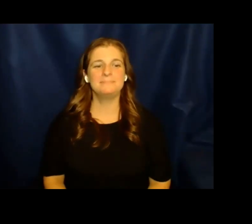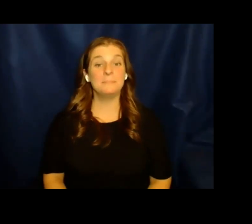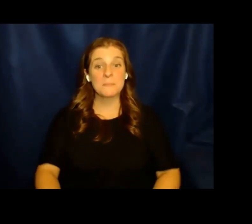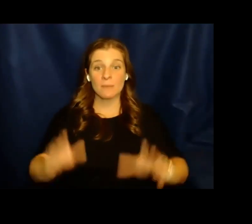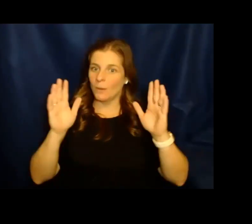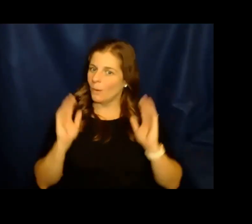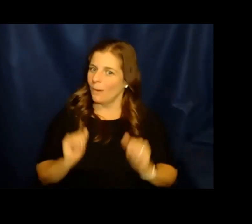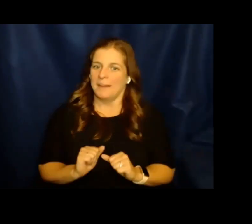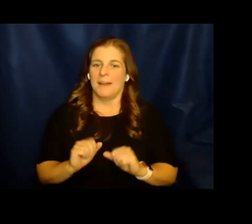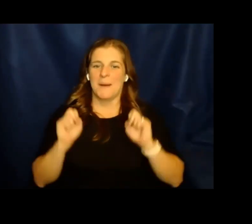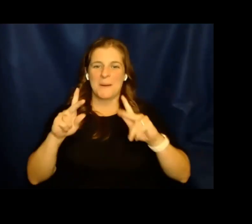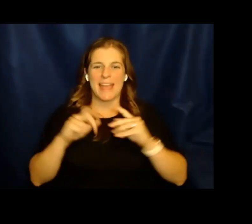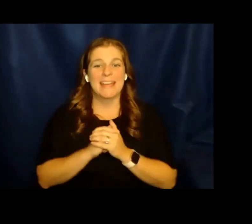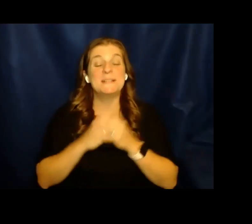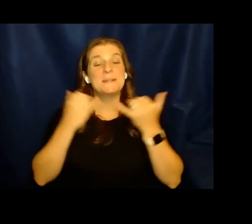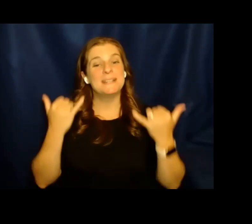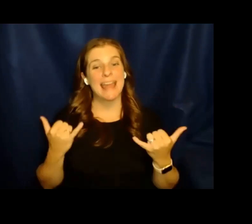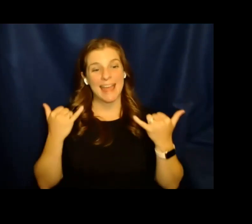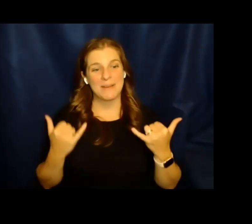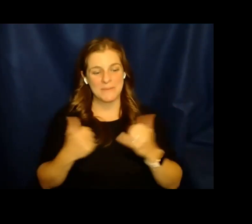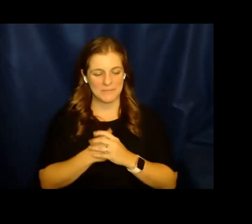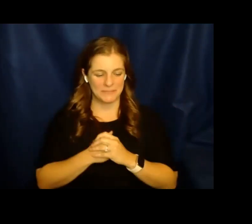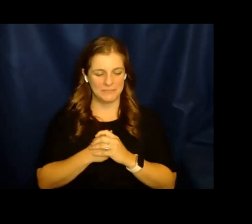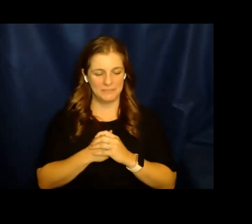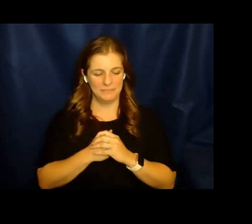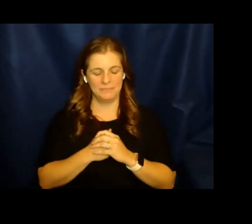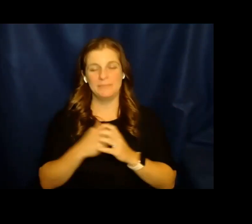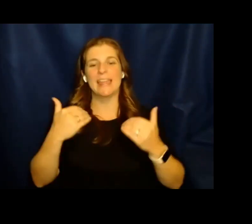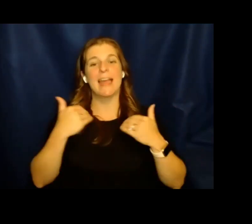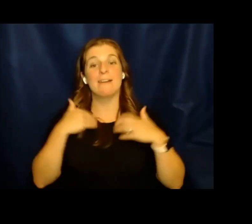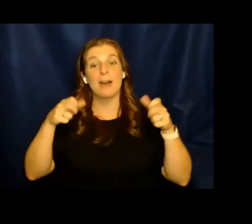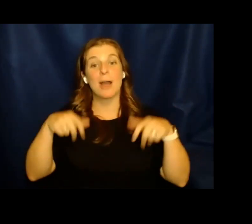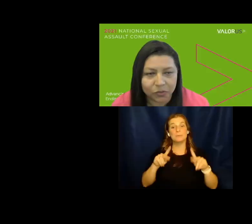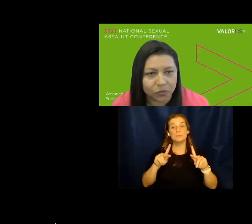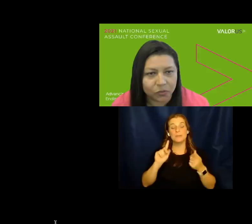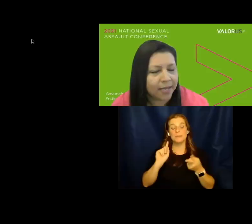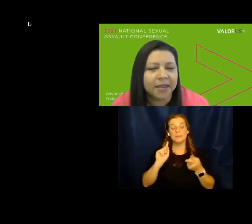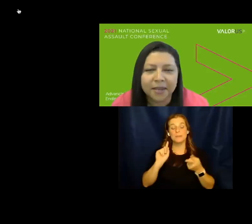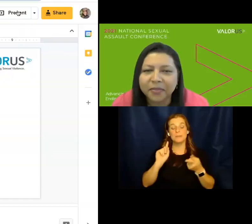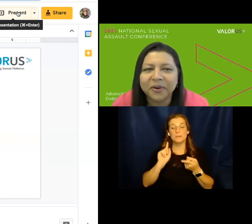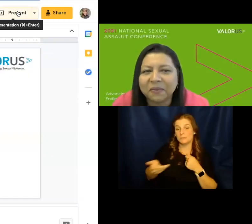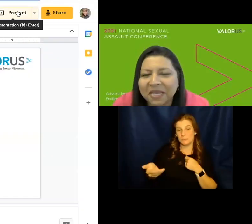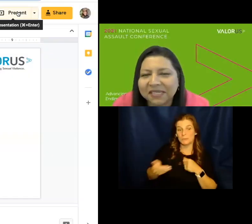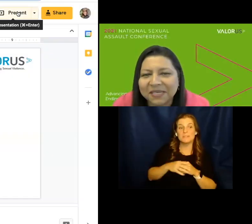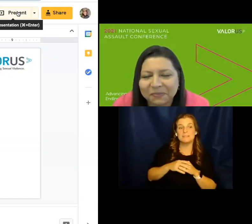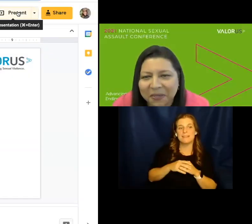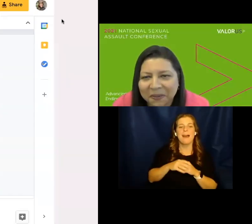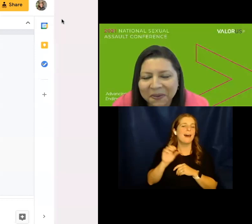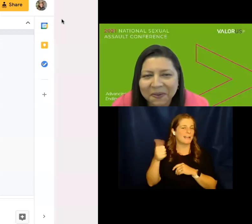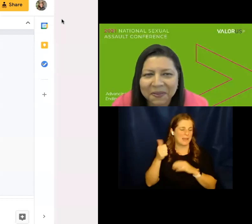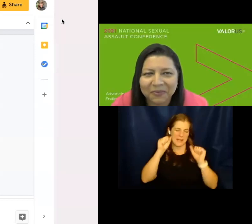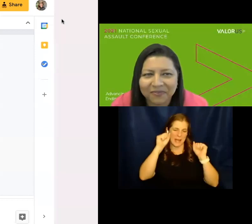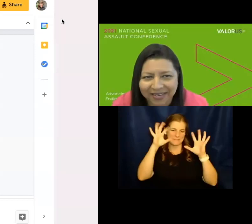Okay, so now I have the opportunity to introduce another amazing